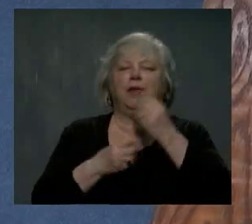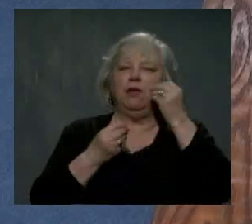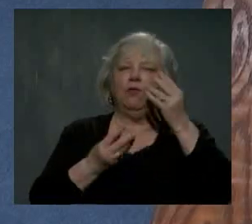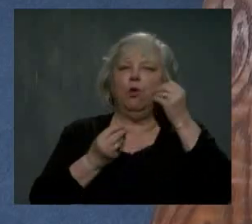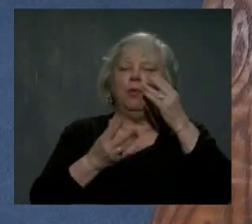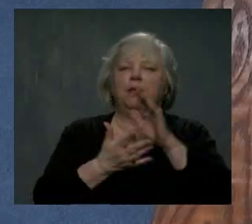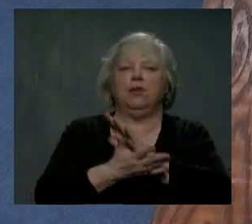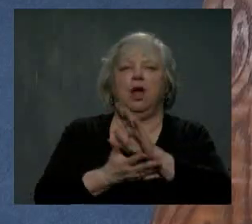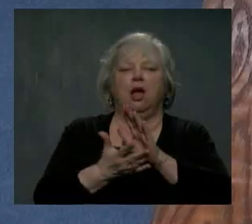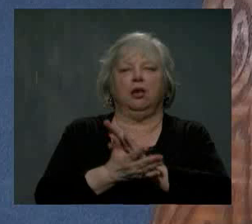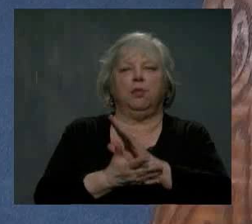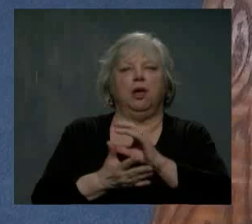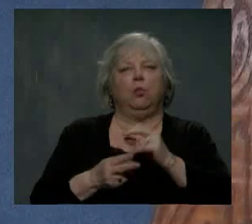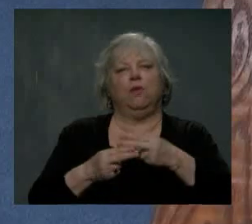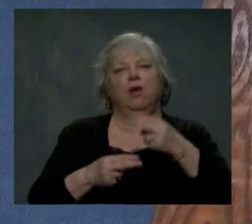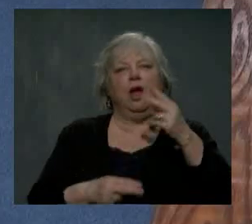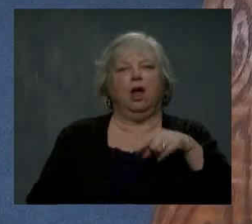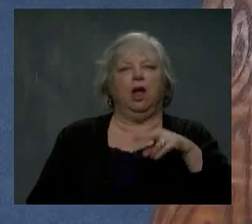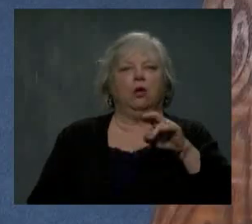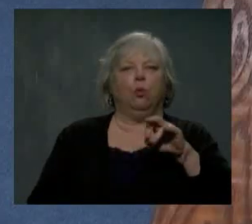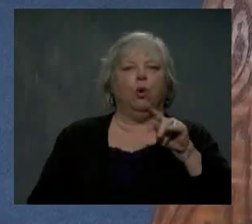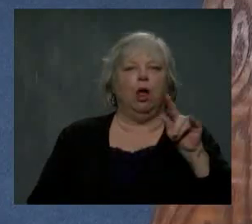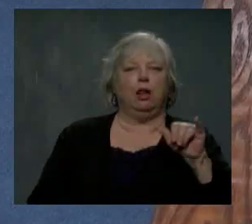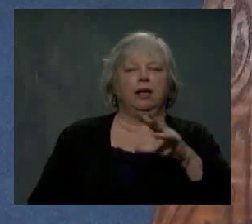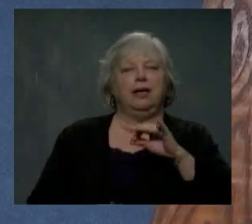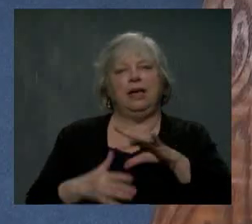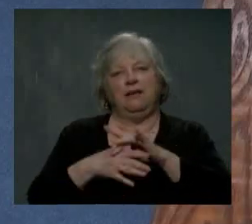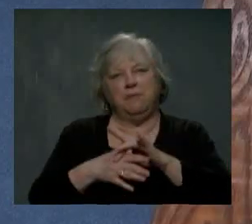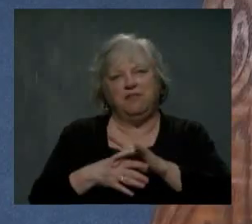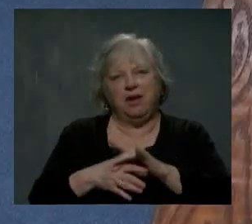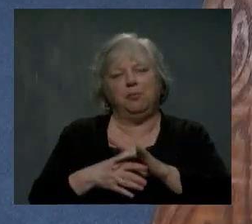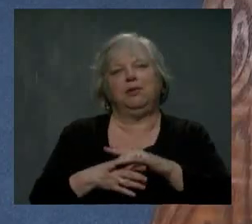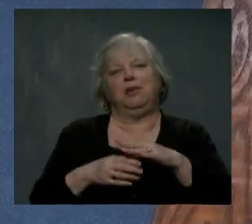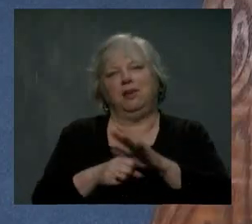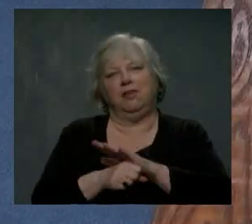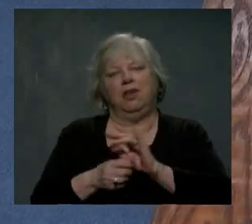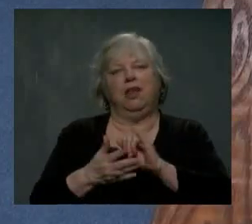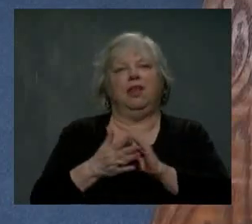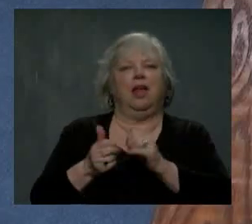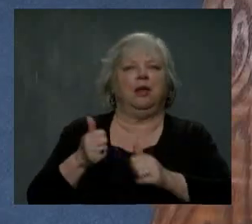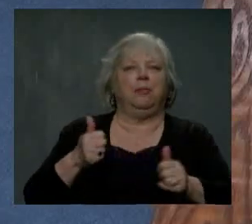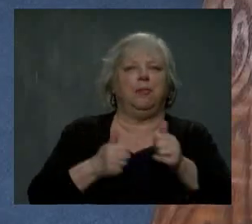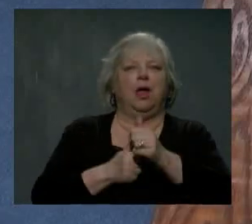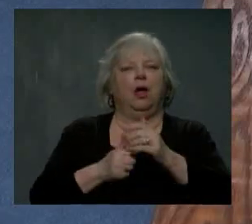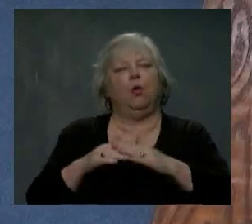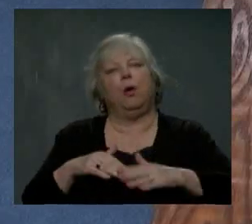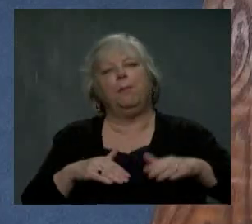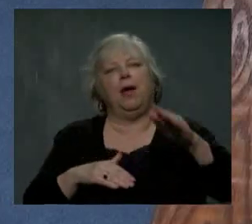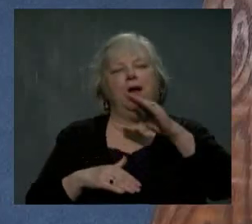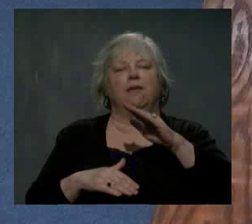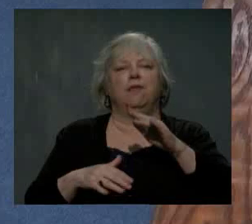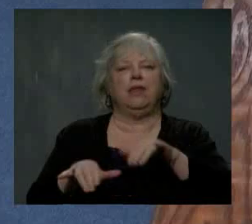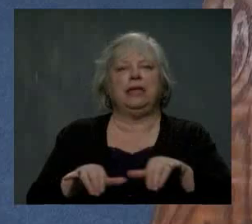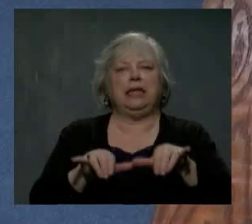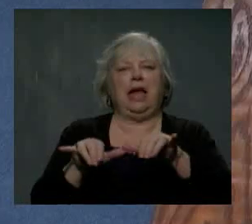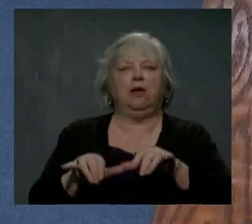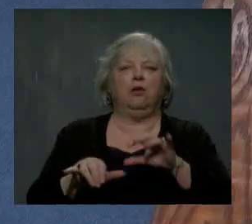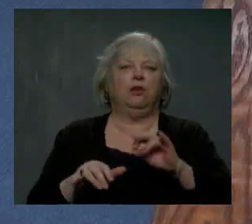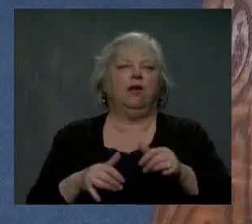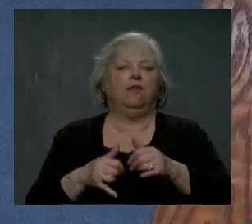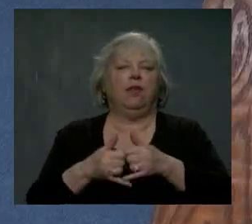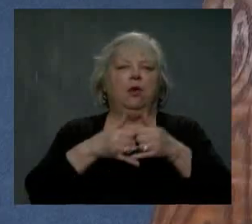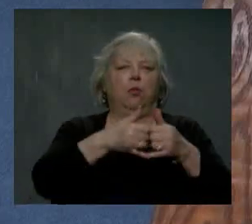document of high quality and substance that meets and or exceeds the standards of the awarding